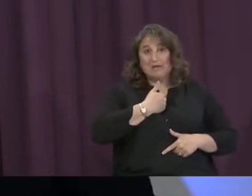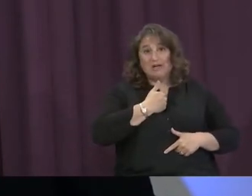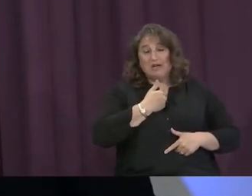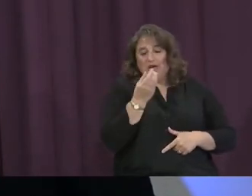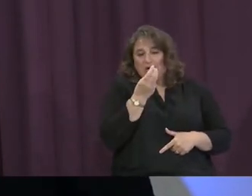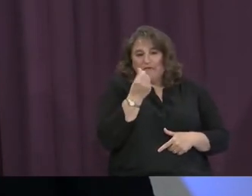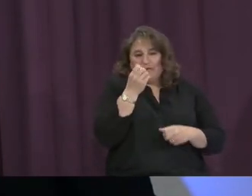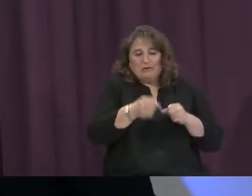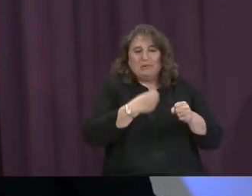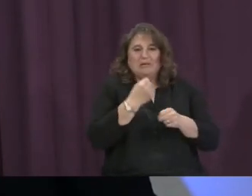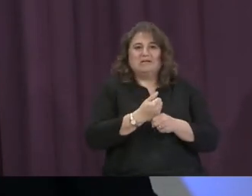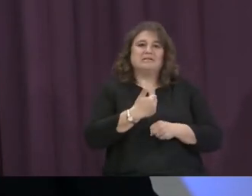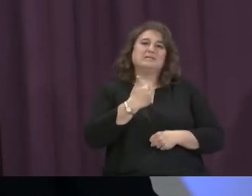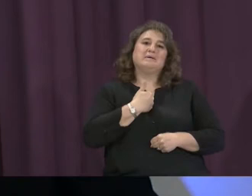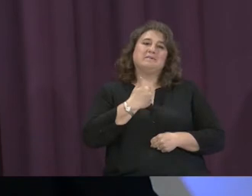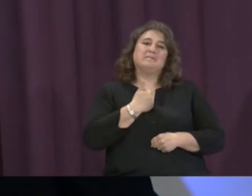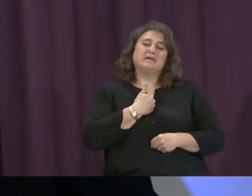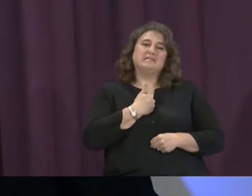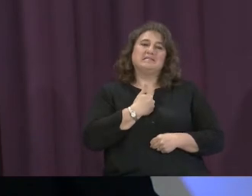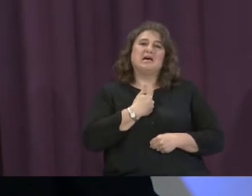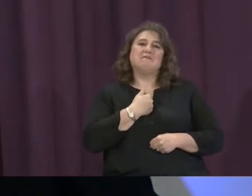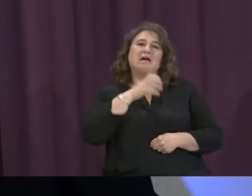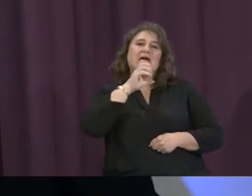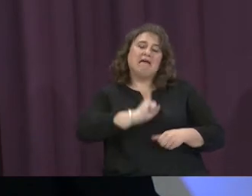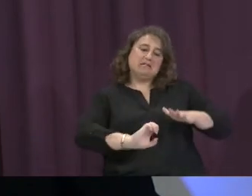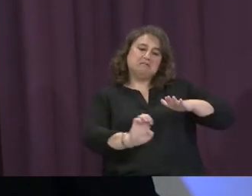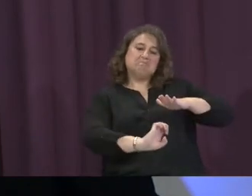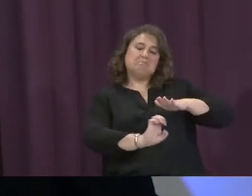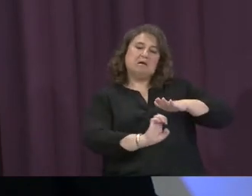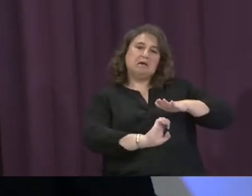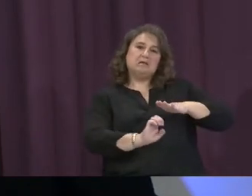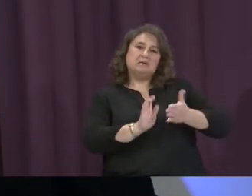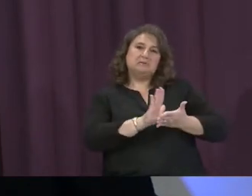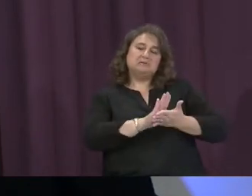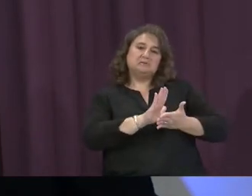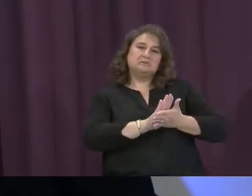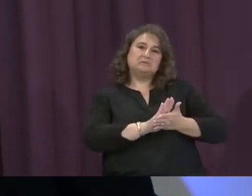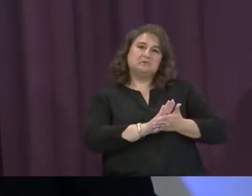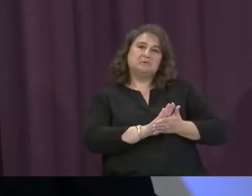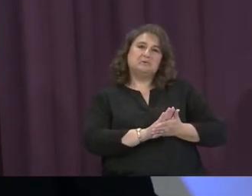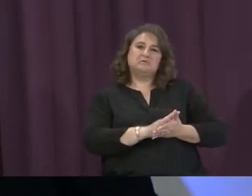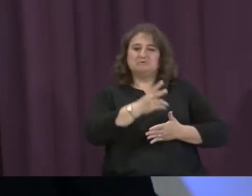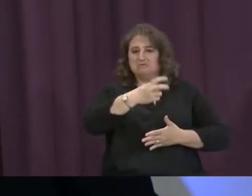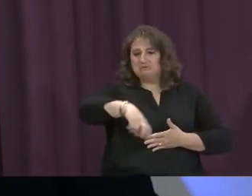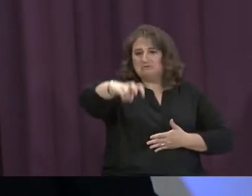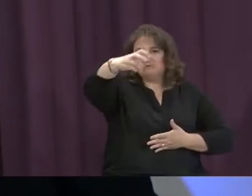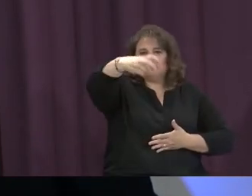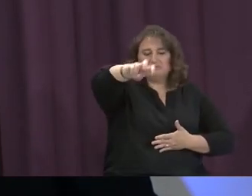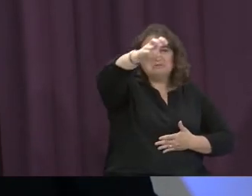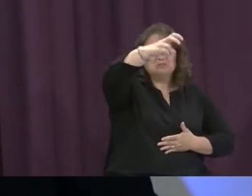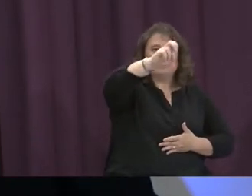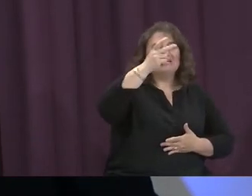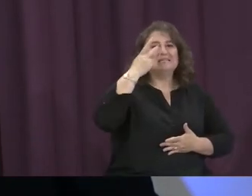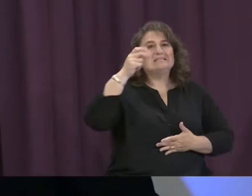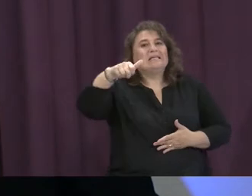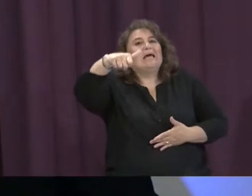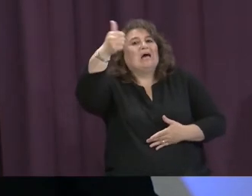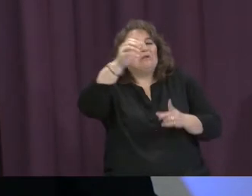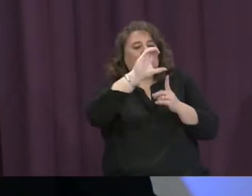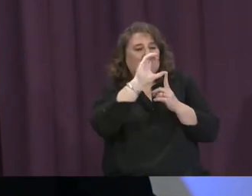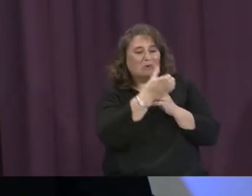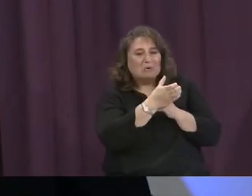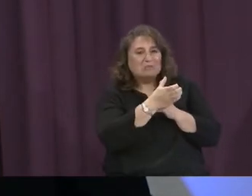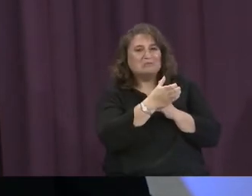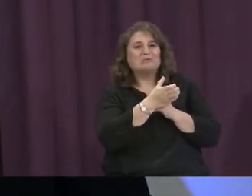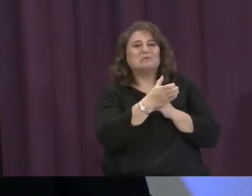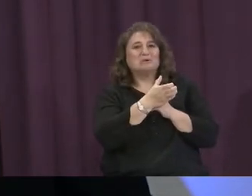years, I was still in elementary school, and I got to travel and I got to see other cultures. I